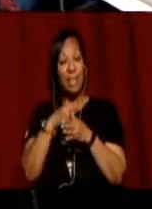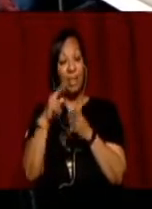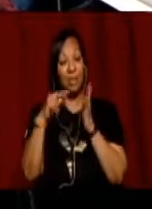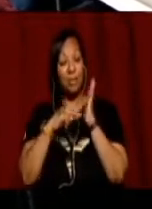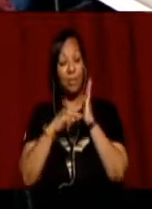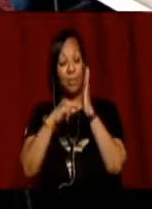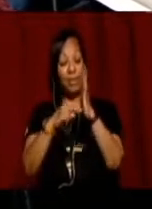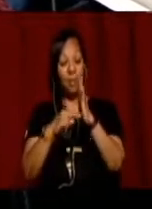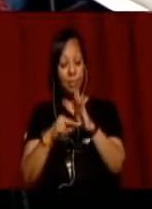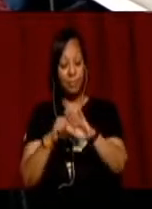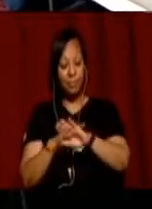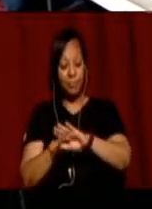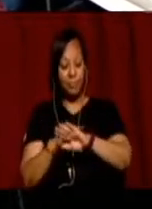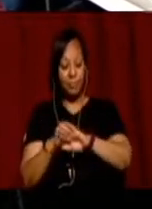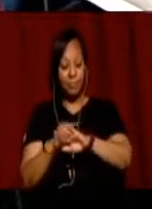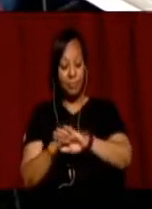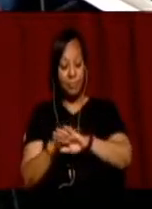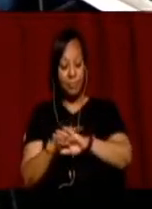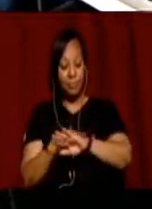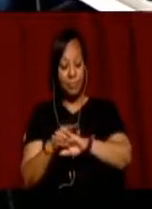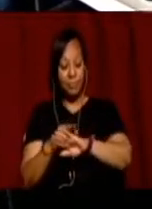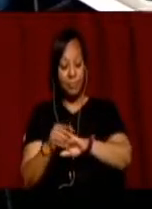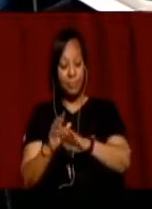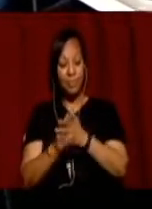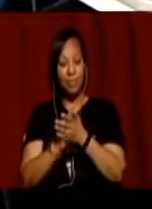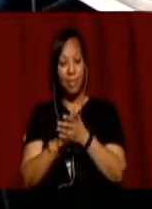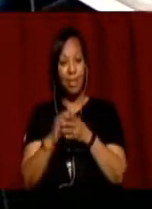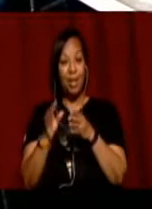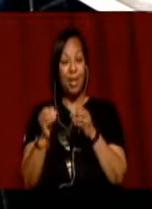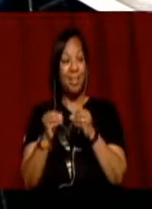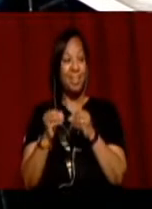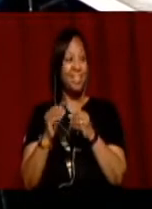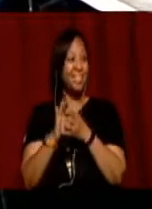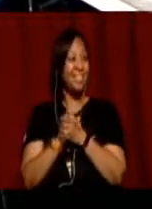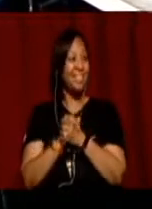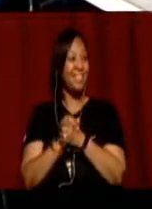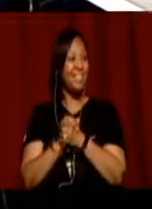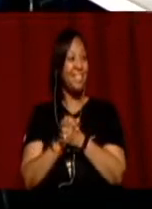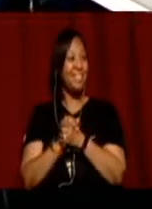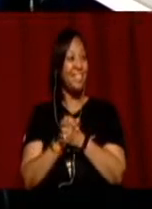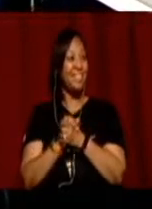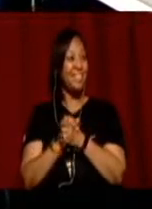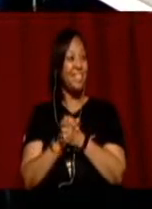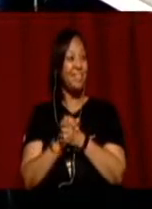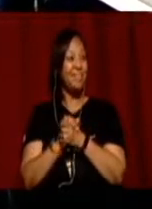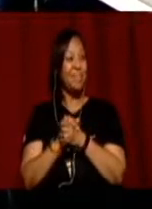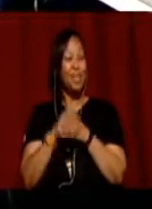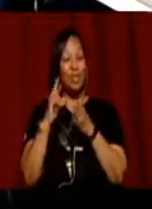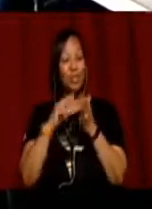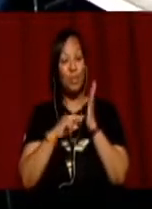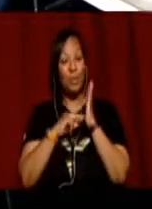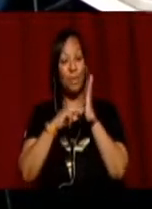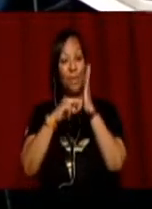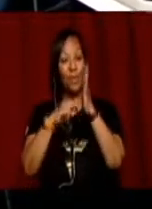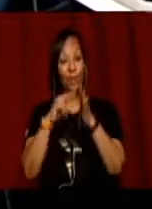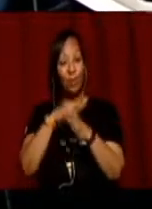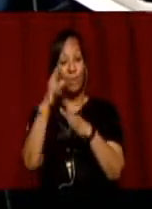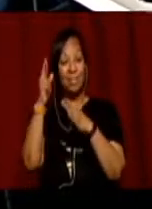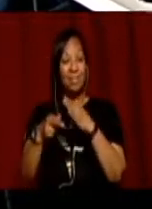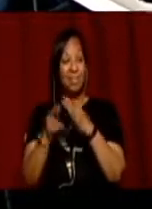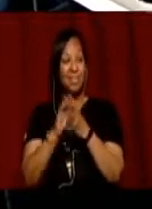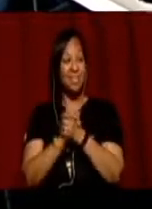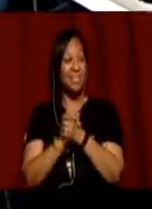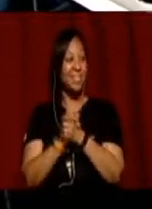reveal? I will. All right, you can take your mask off. Nobody's close to you. Well, you know. All right, so reveal your results.